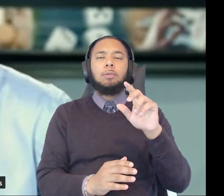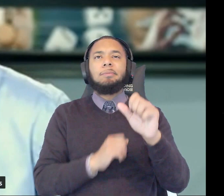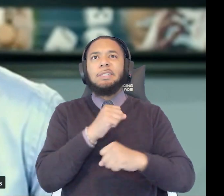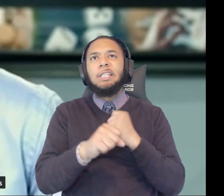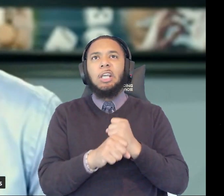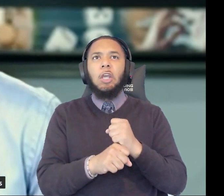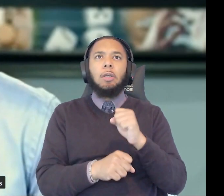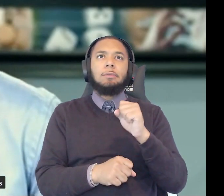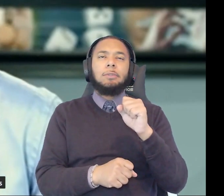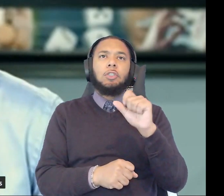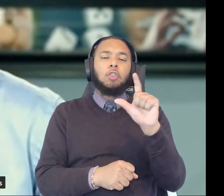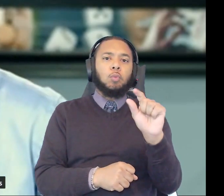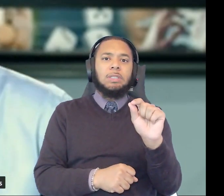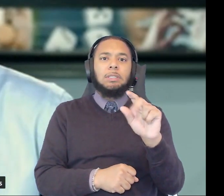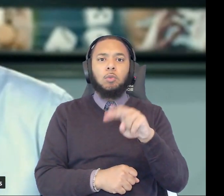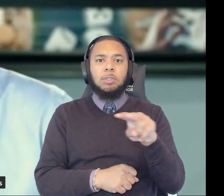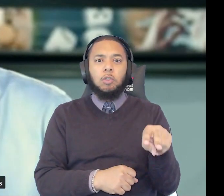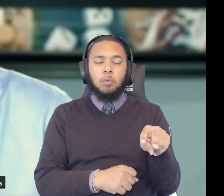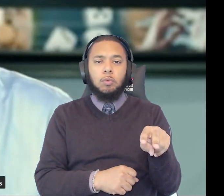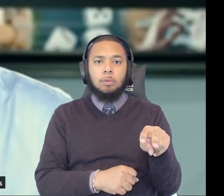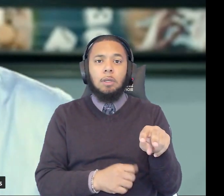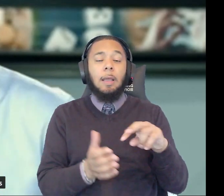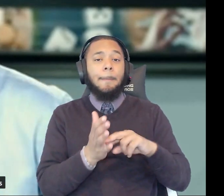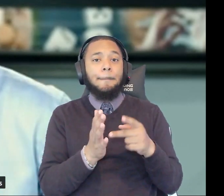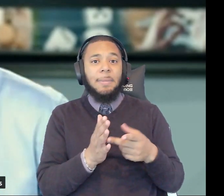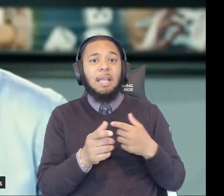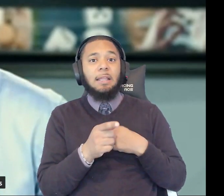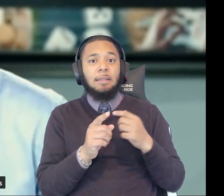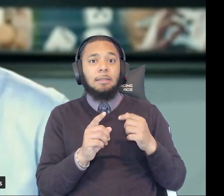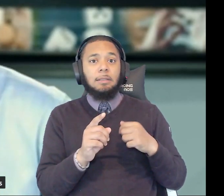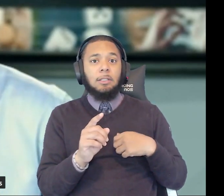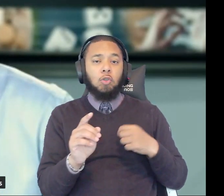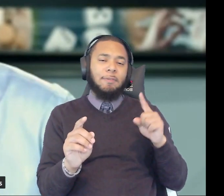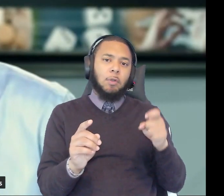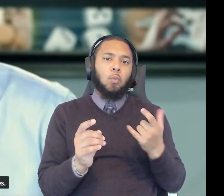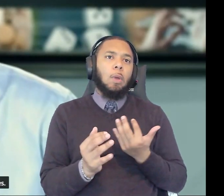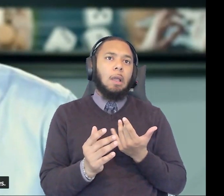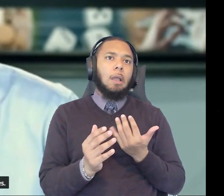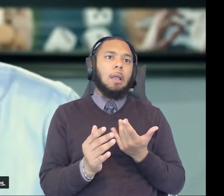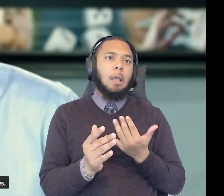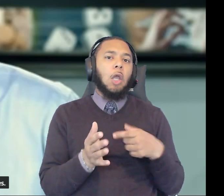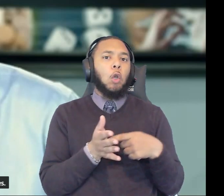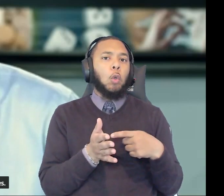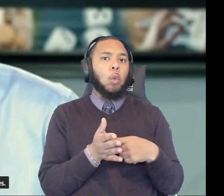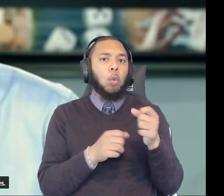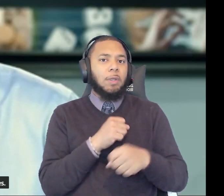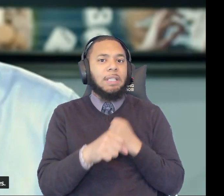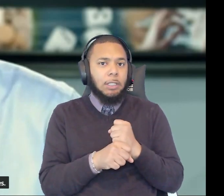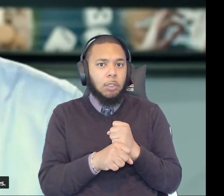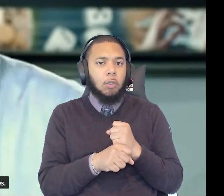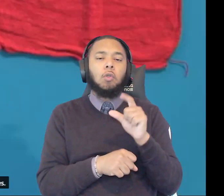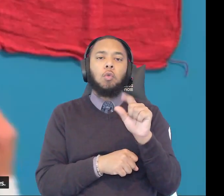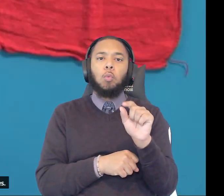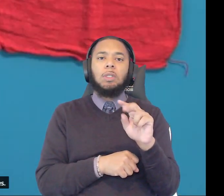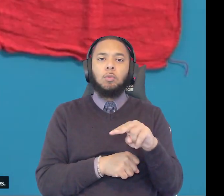2022, the year 2022, you'd say the maturity of the bond, it becomes due in 2022.